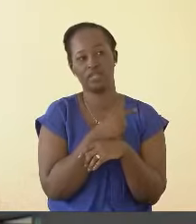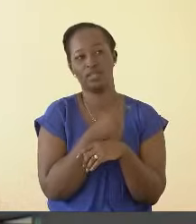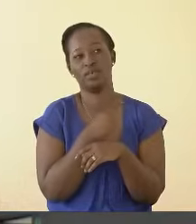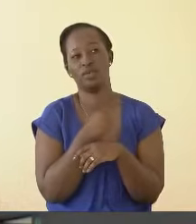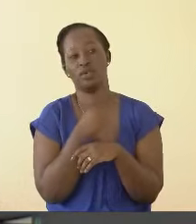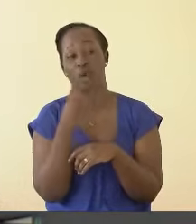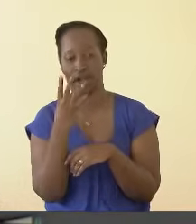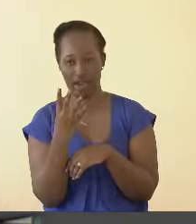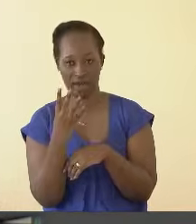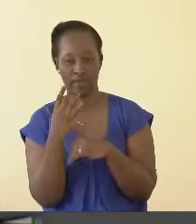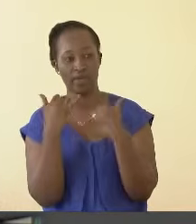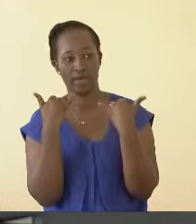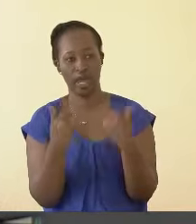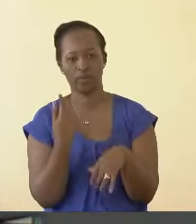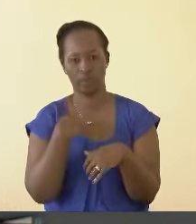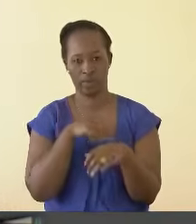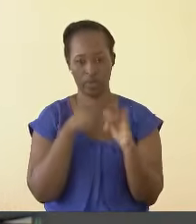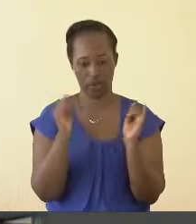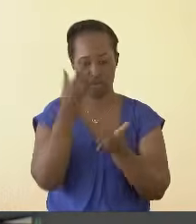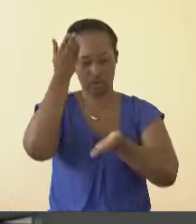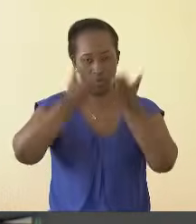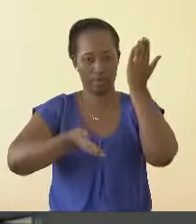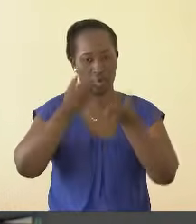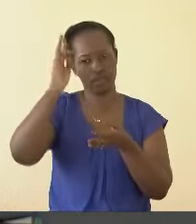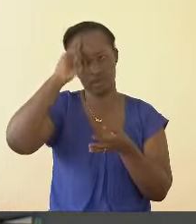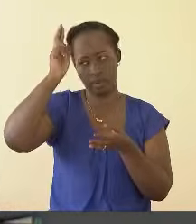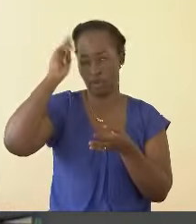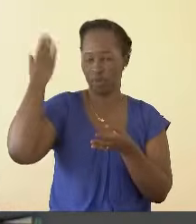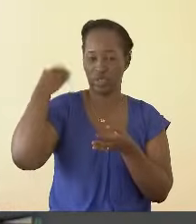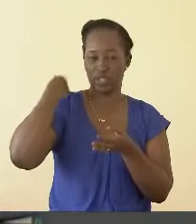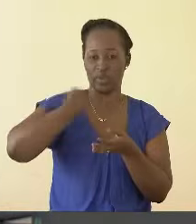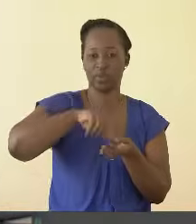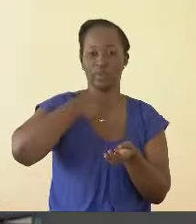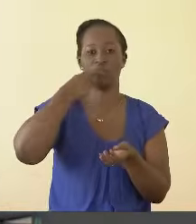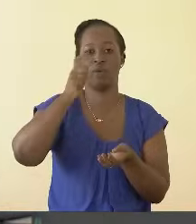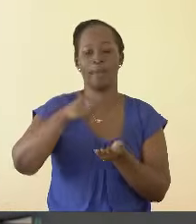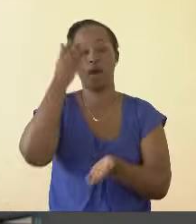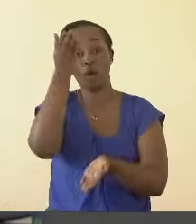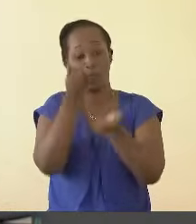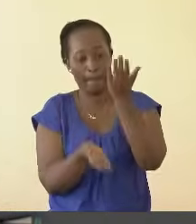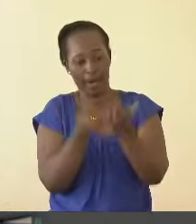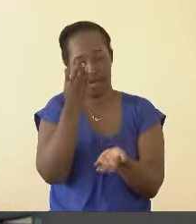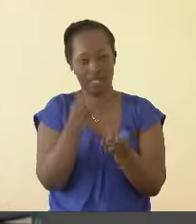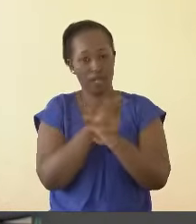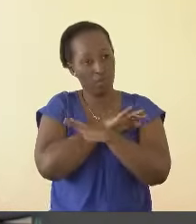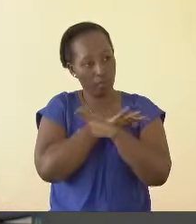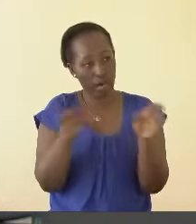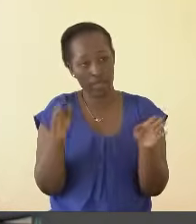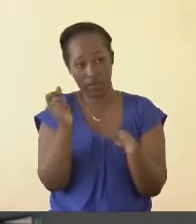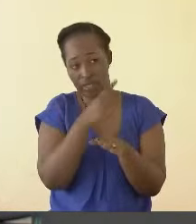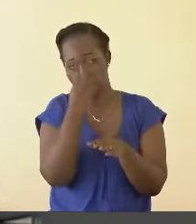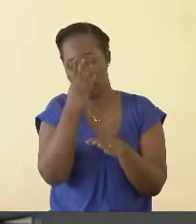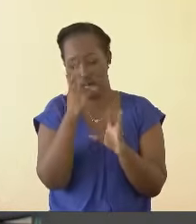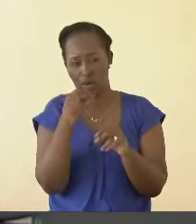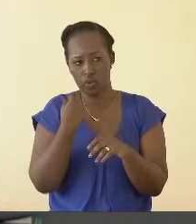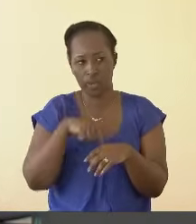April. Now, let us try to balance. Remember in the previous lesson, we have to balance. We have not finished April. We have to see,